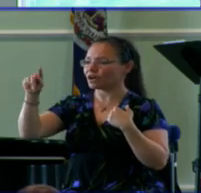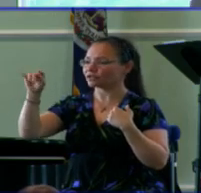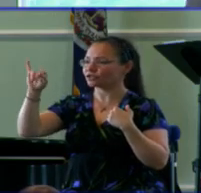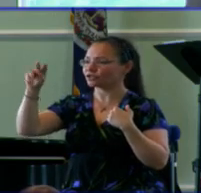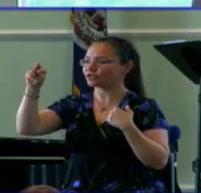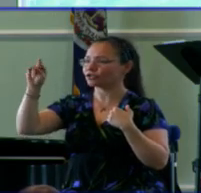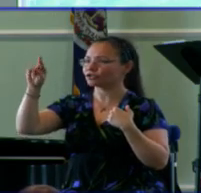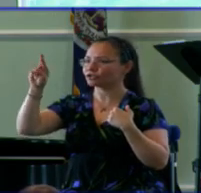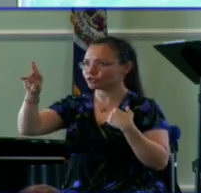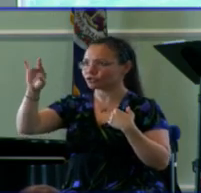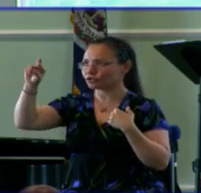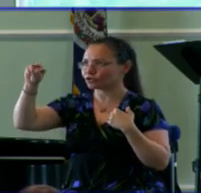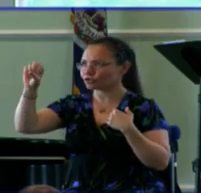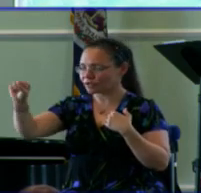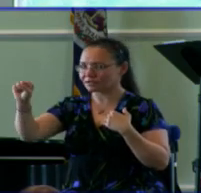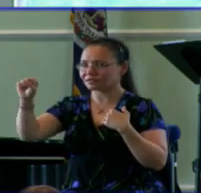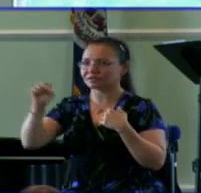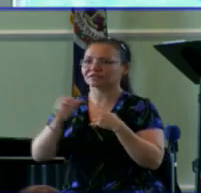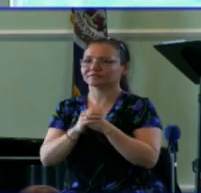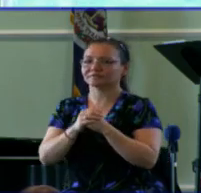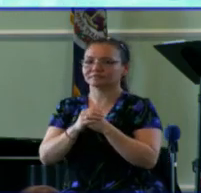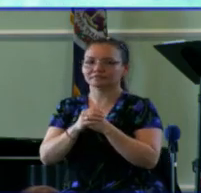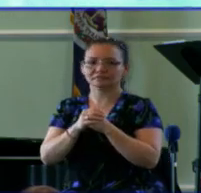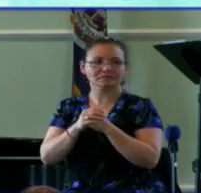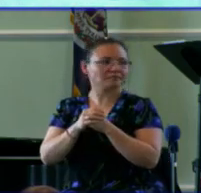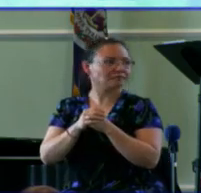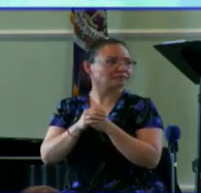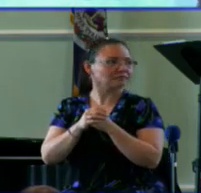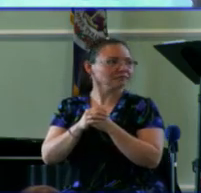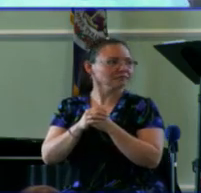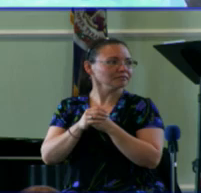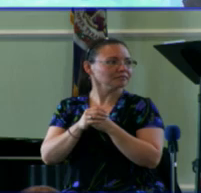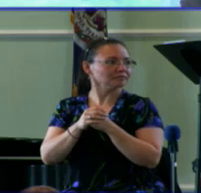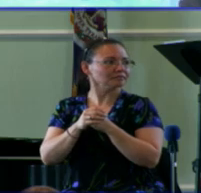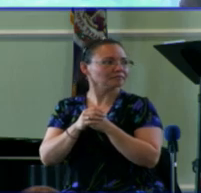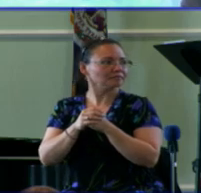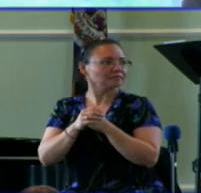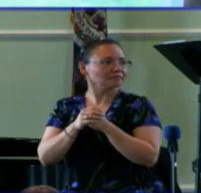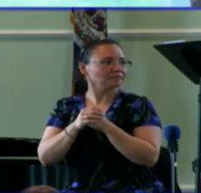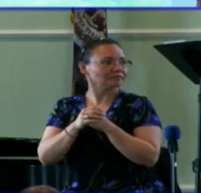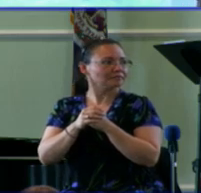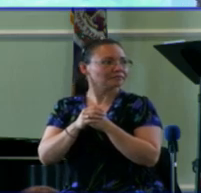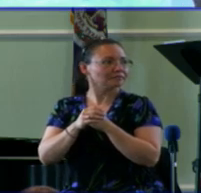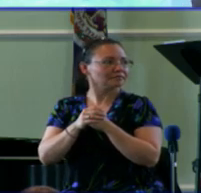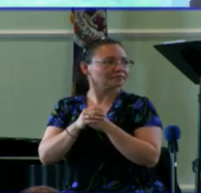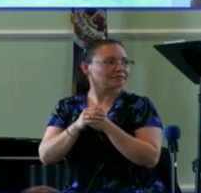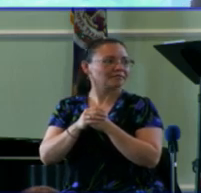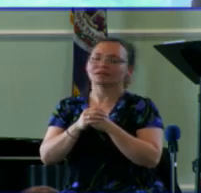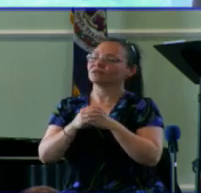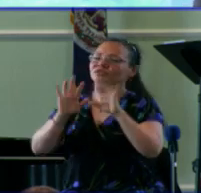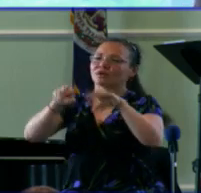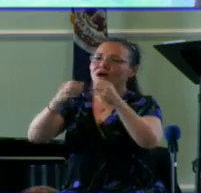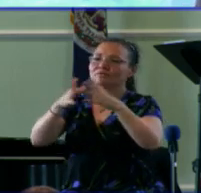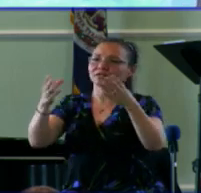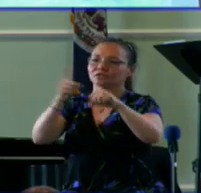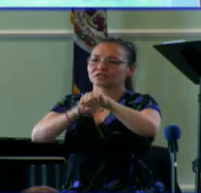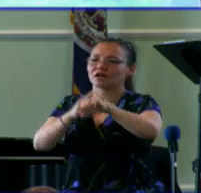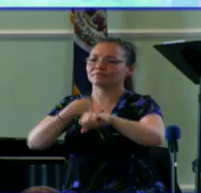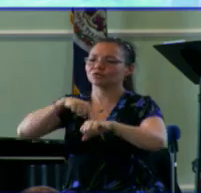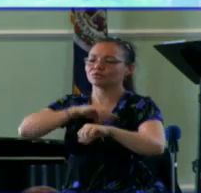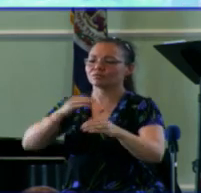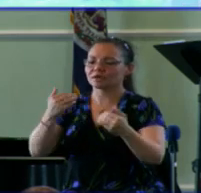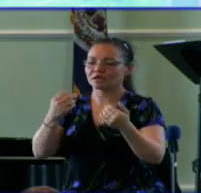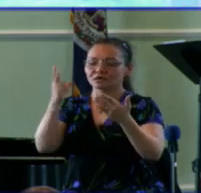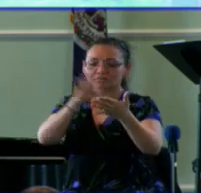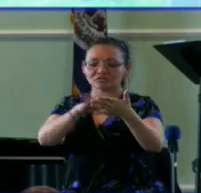How much time do we spend reading the first book that God gives us?